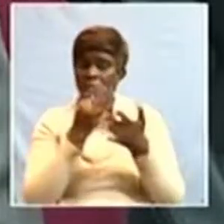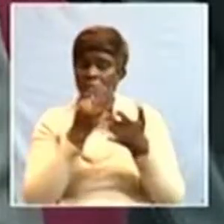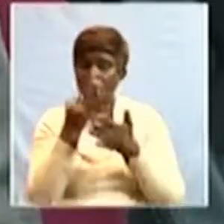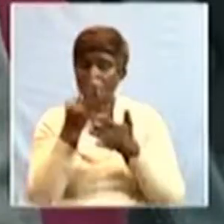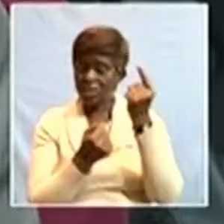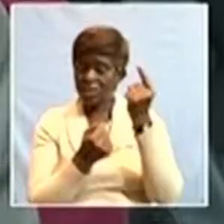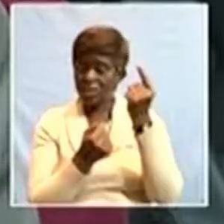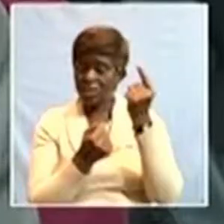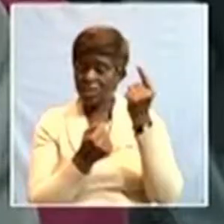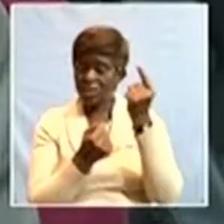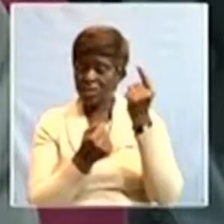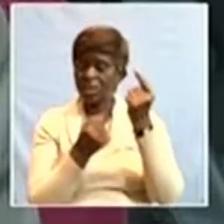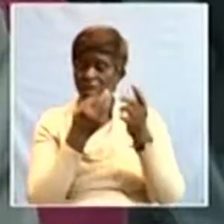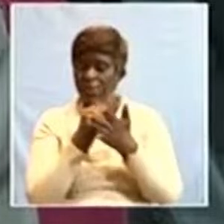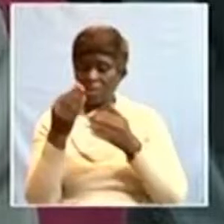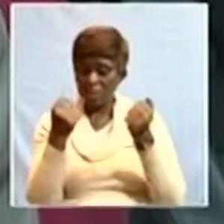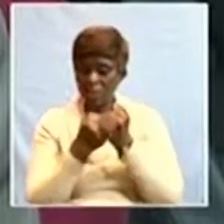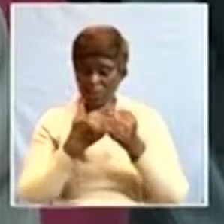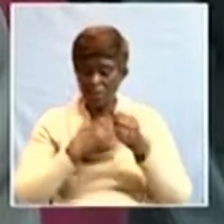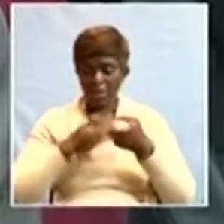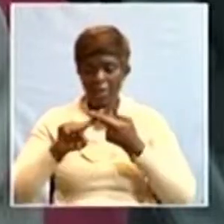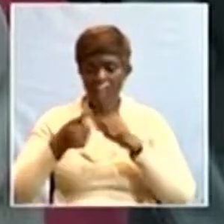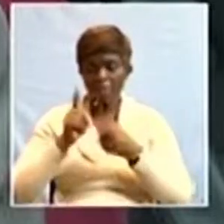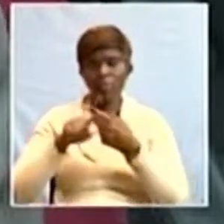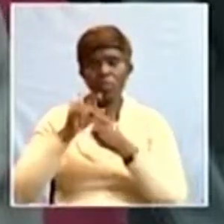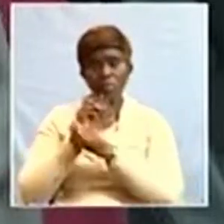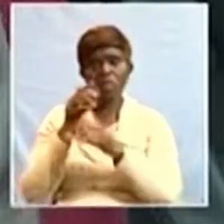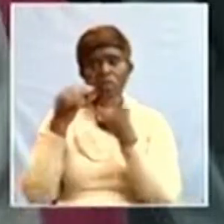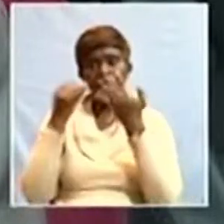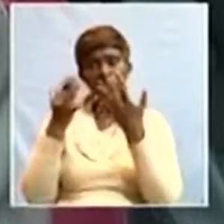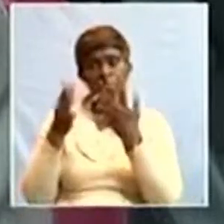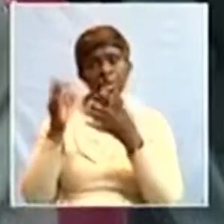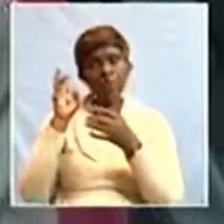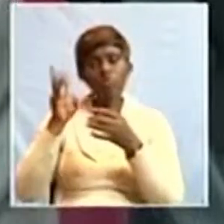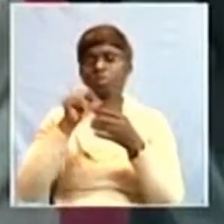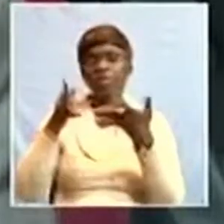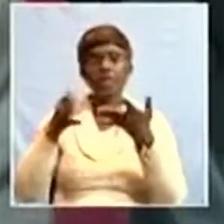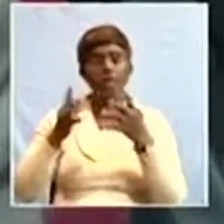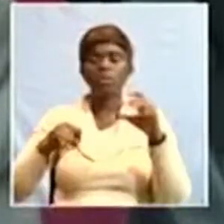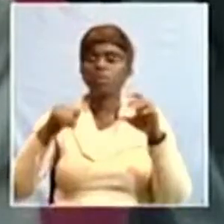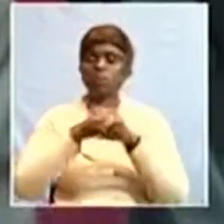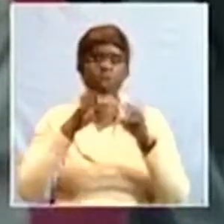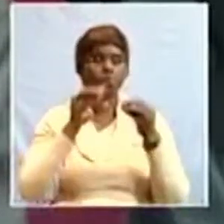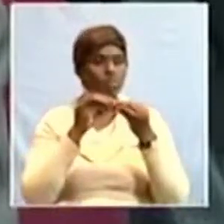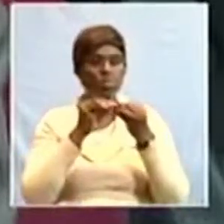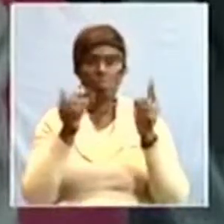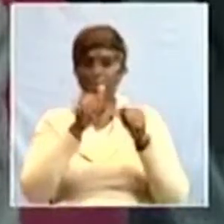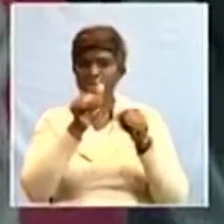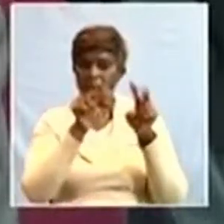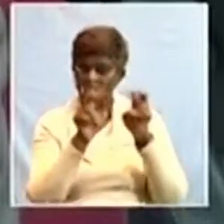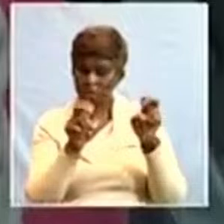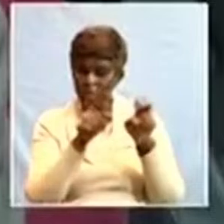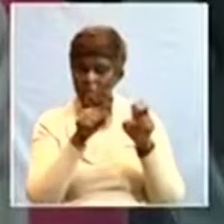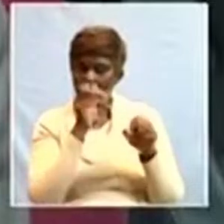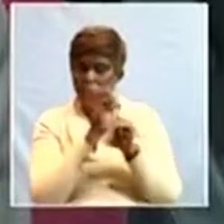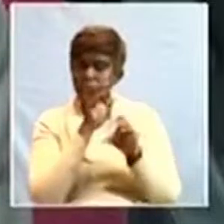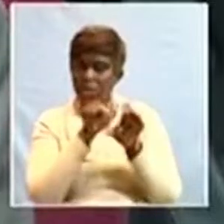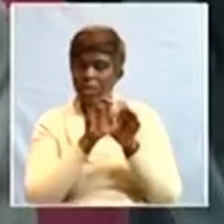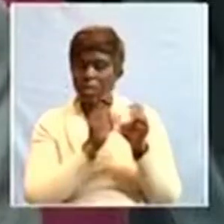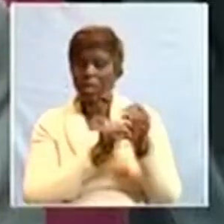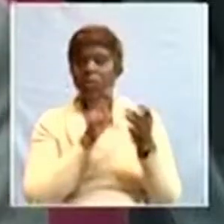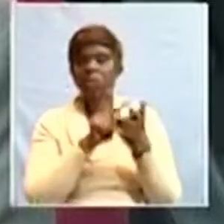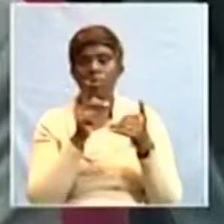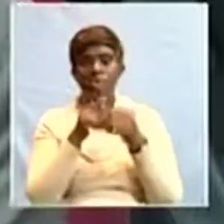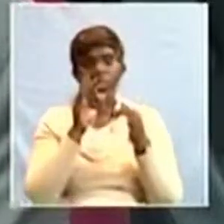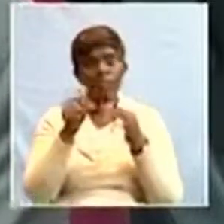first, FSIP, as my colleague indicated, will not allow them to include, because when they check, they'll find that they are already on our program.